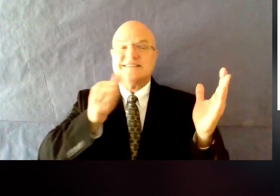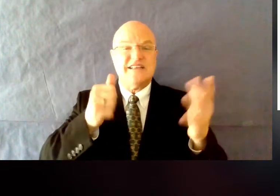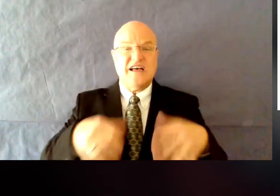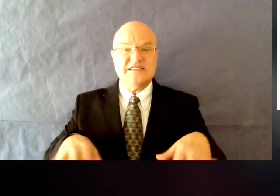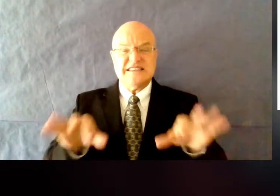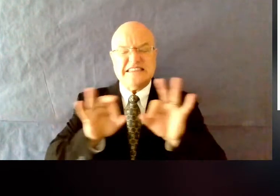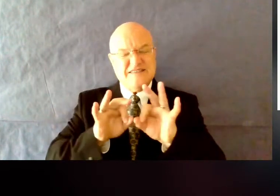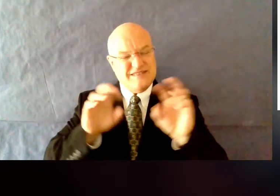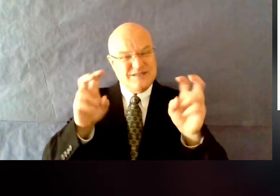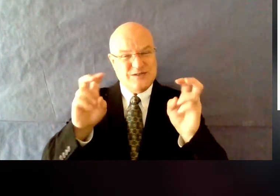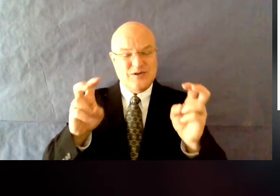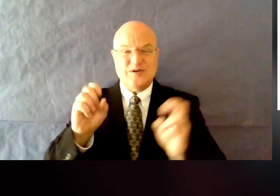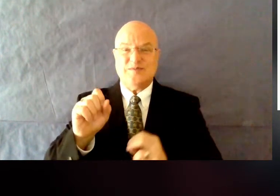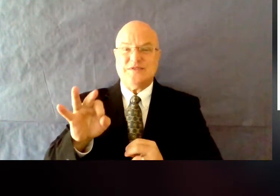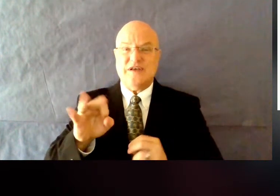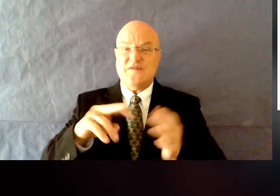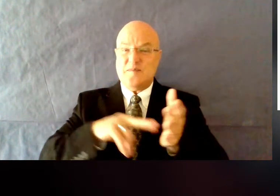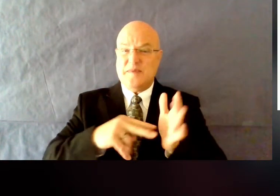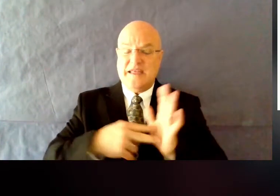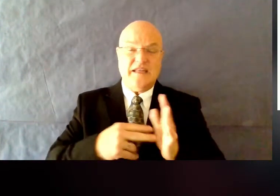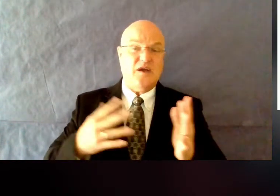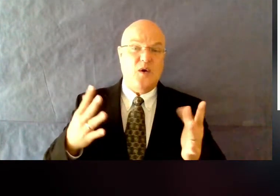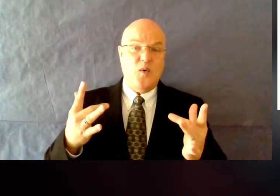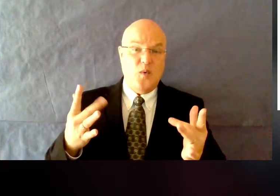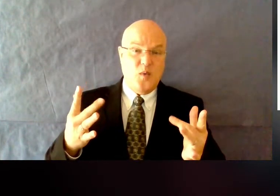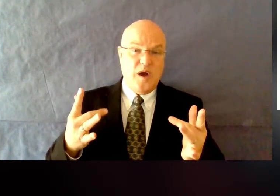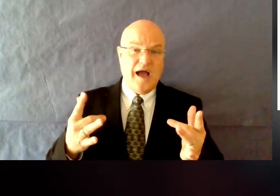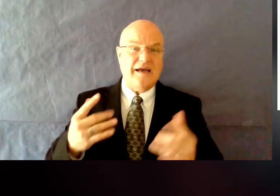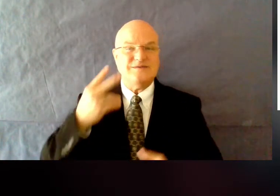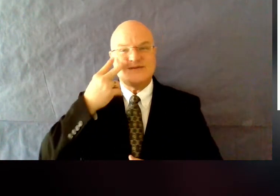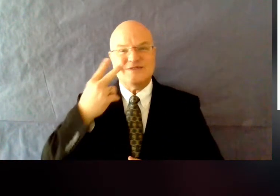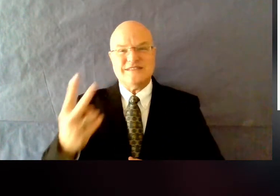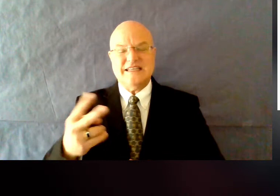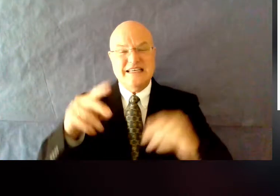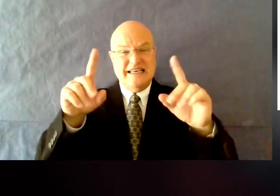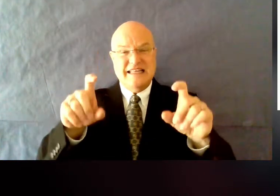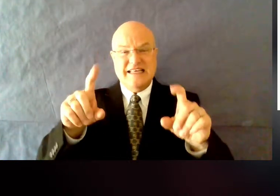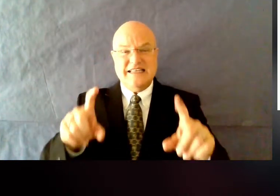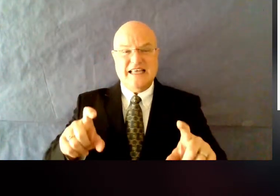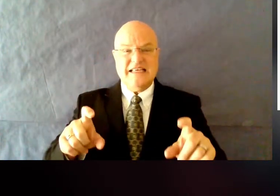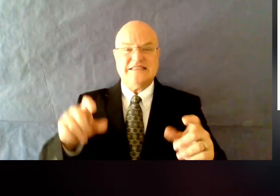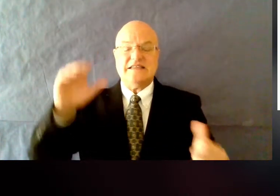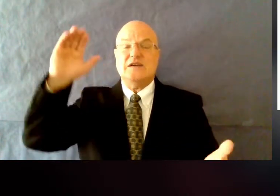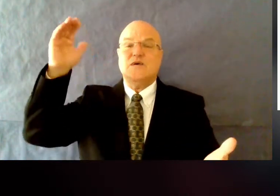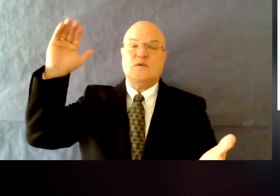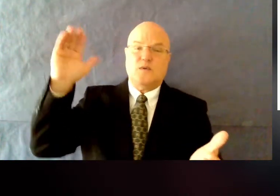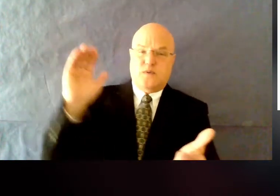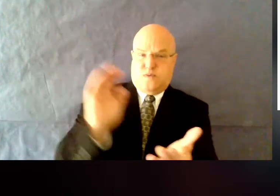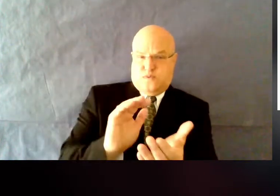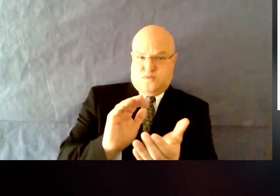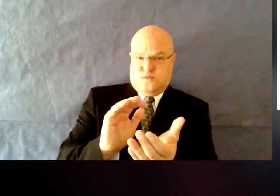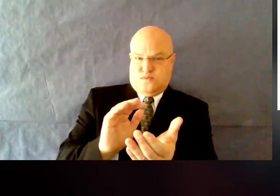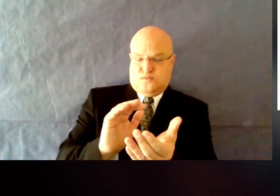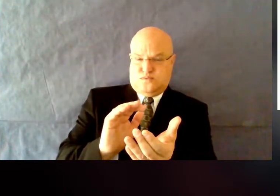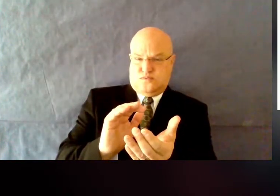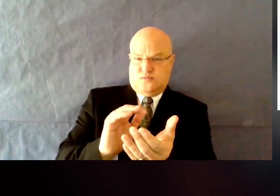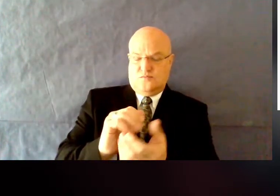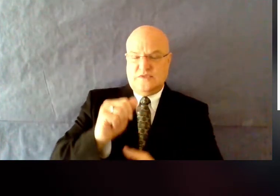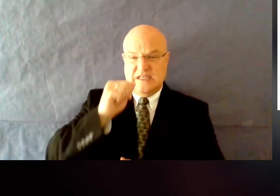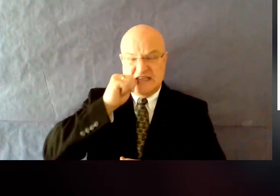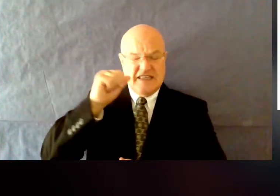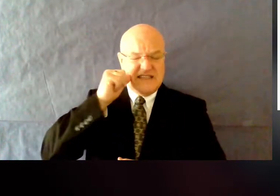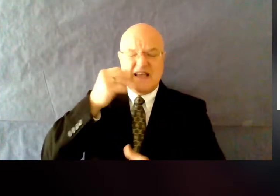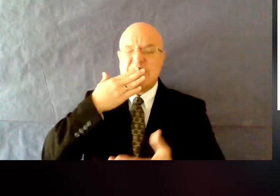in terms of meaning, because as you can see, the testing was so depleted from yesterday with the bad